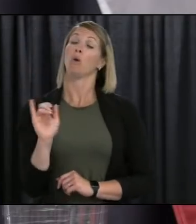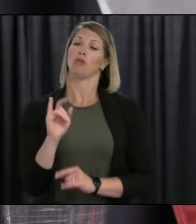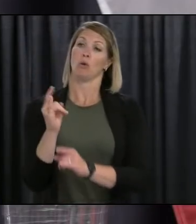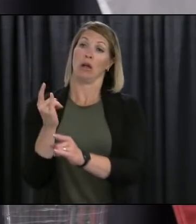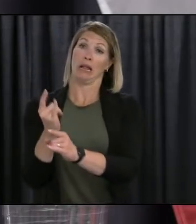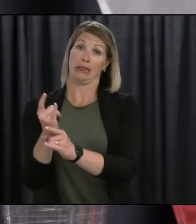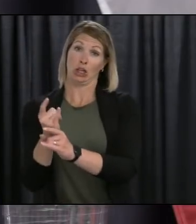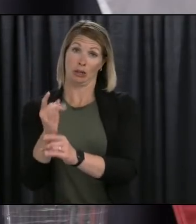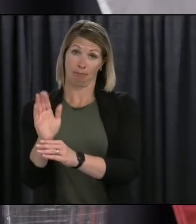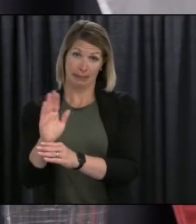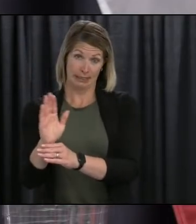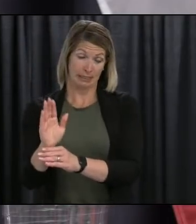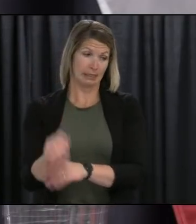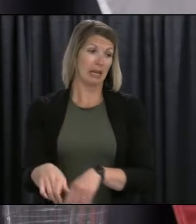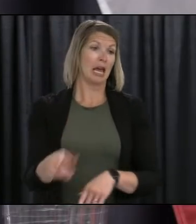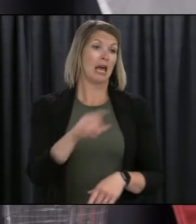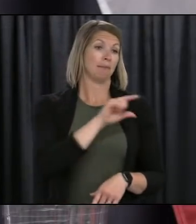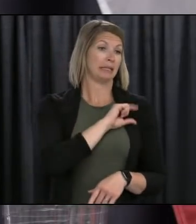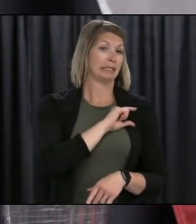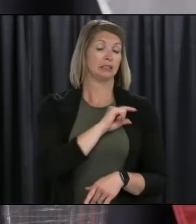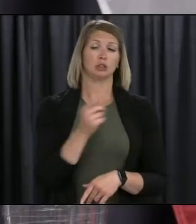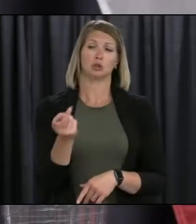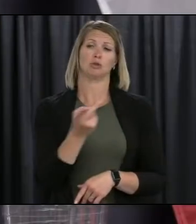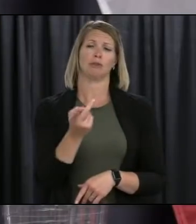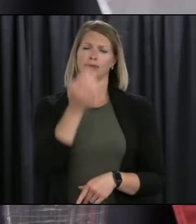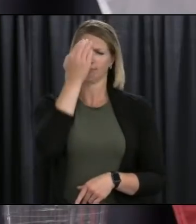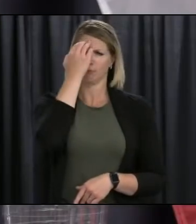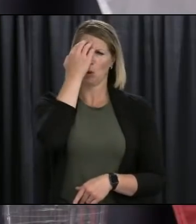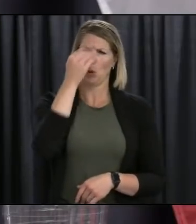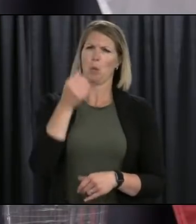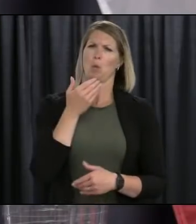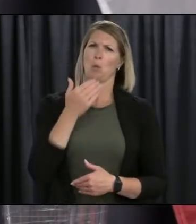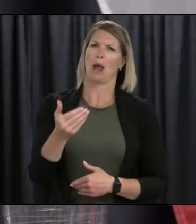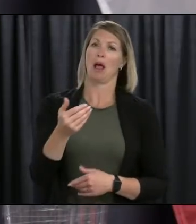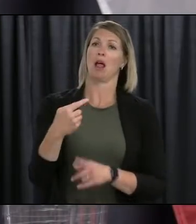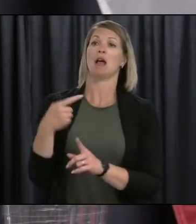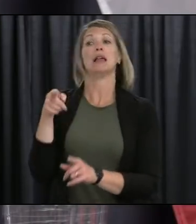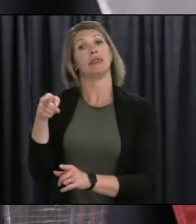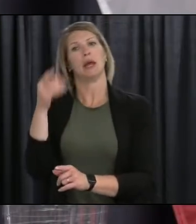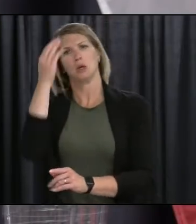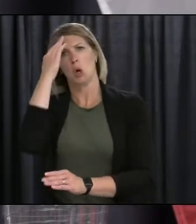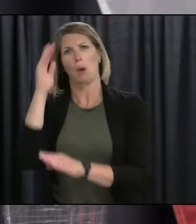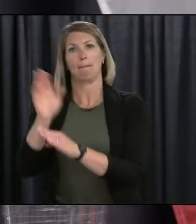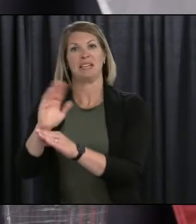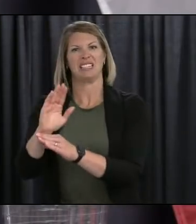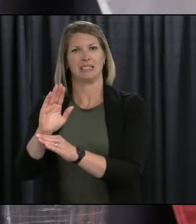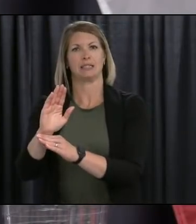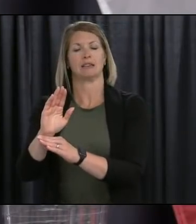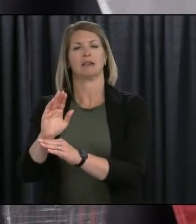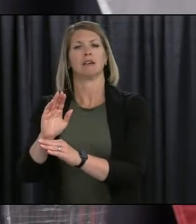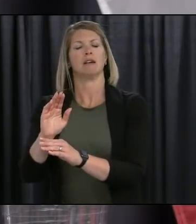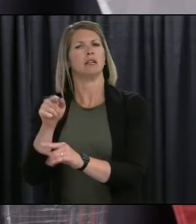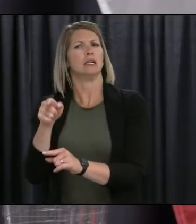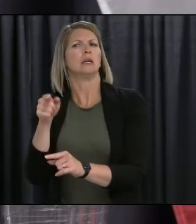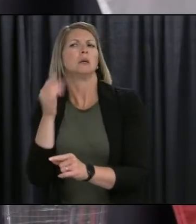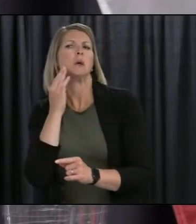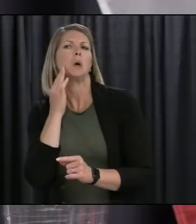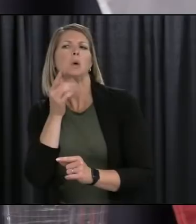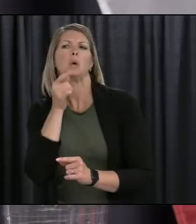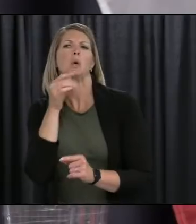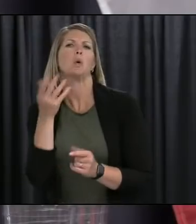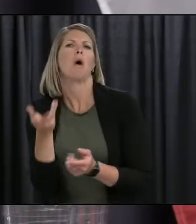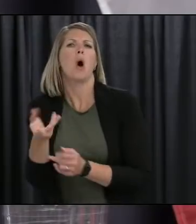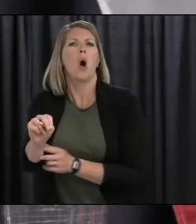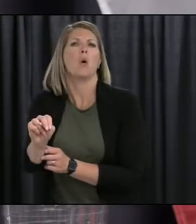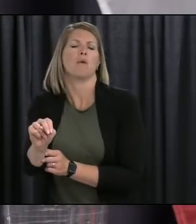with license holders. And I think the threat, the possibility of losing one's ability to make a living